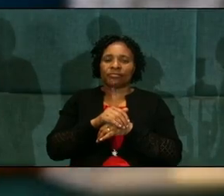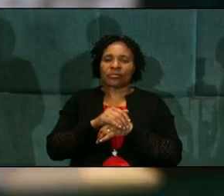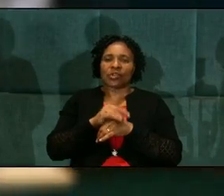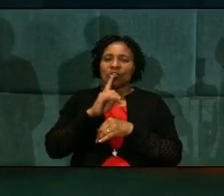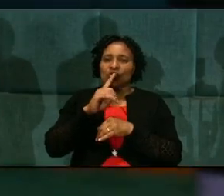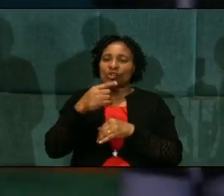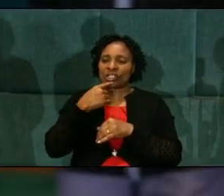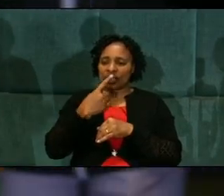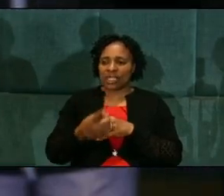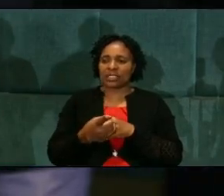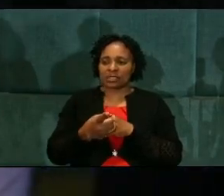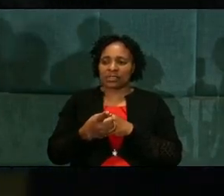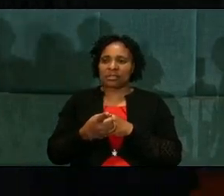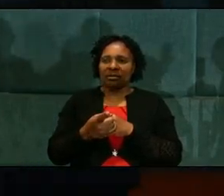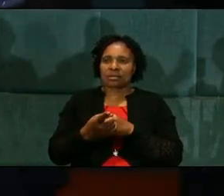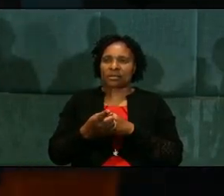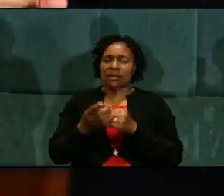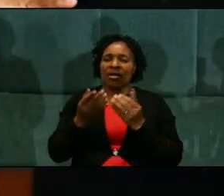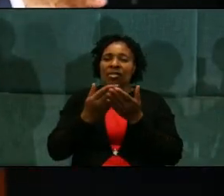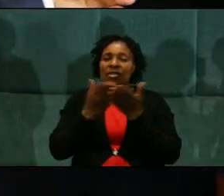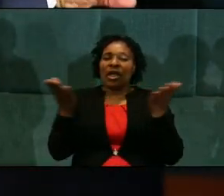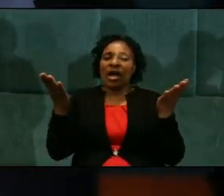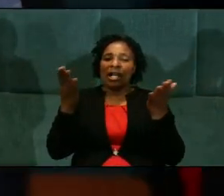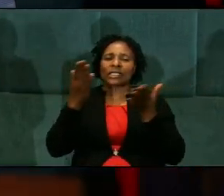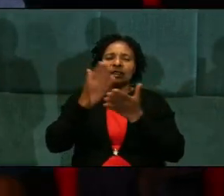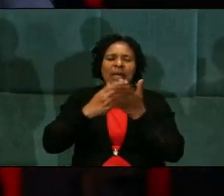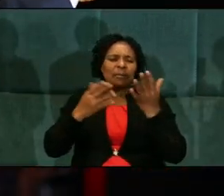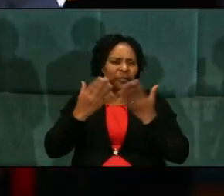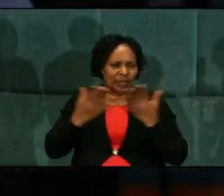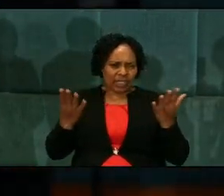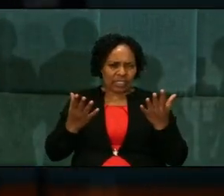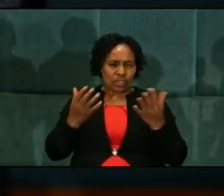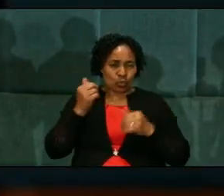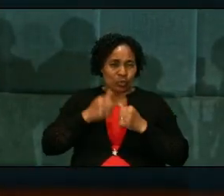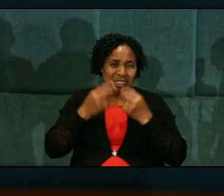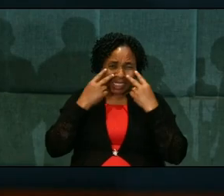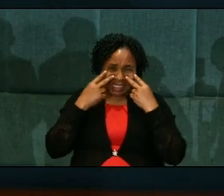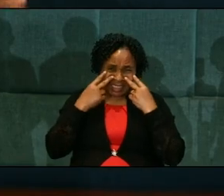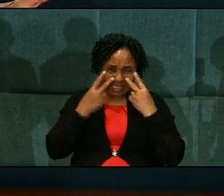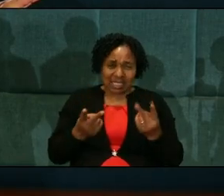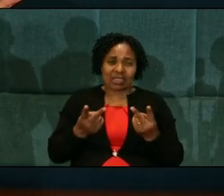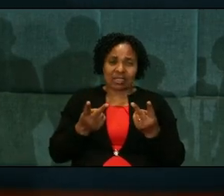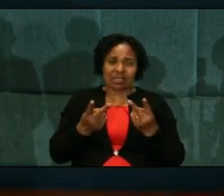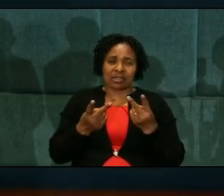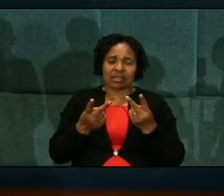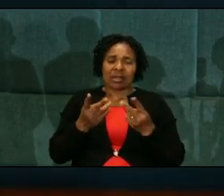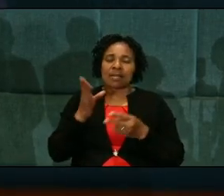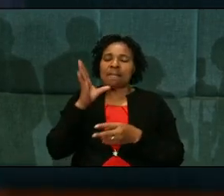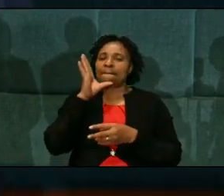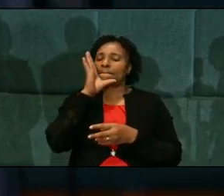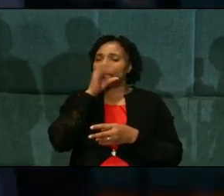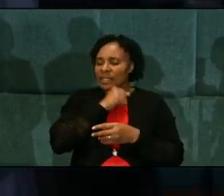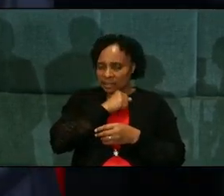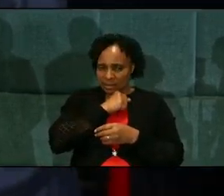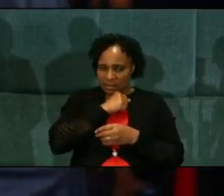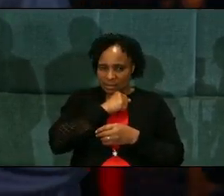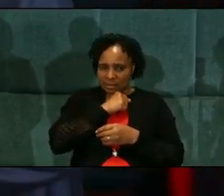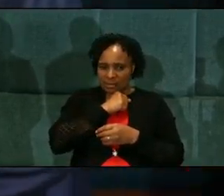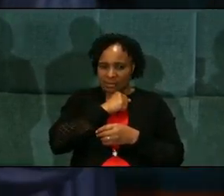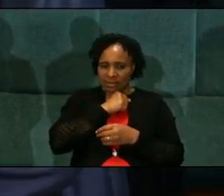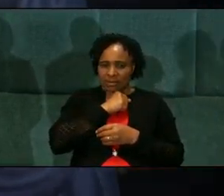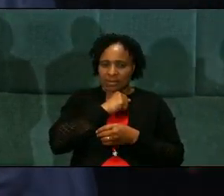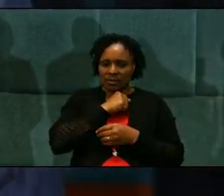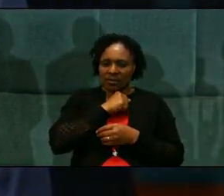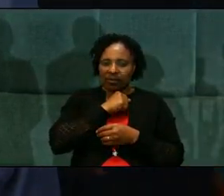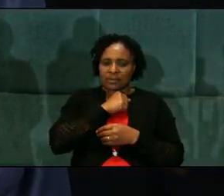So he says, there are some stuff that I see that are lacking in the hearts